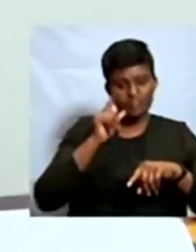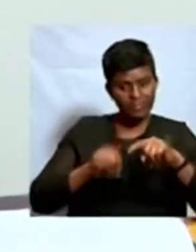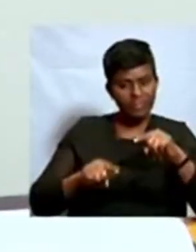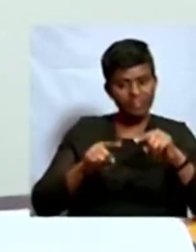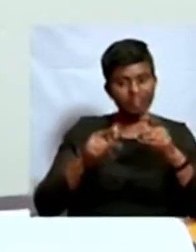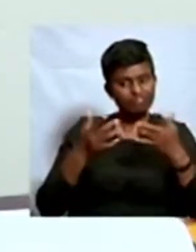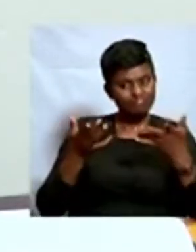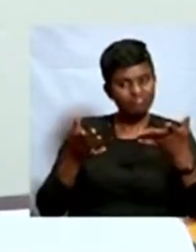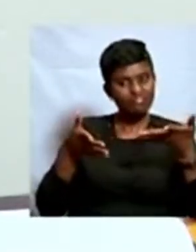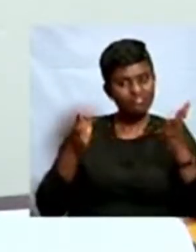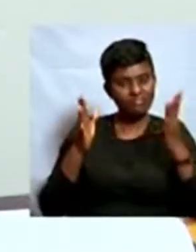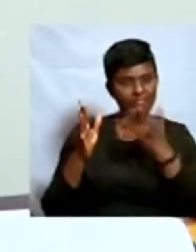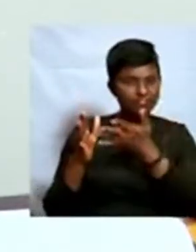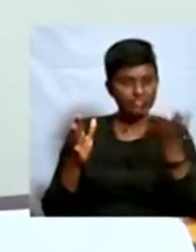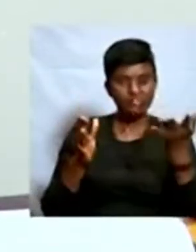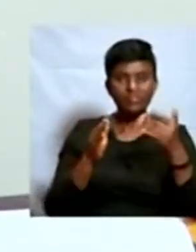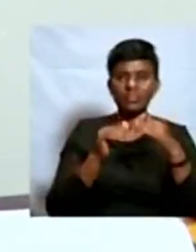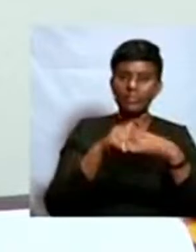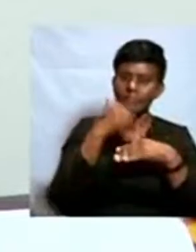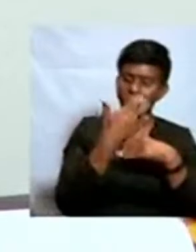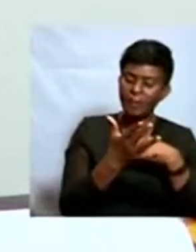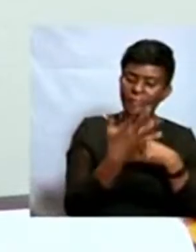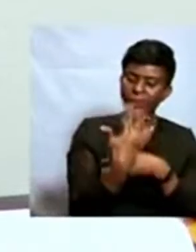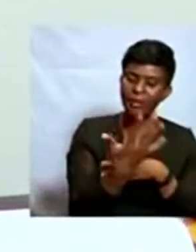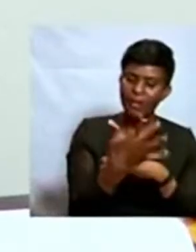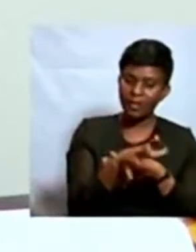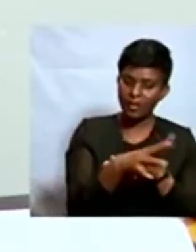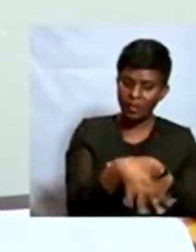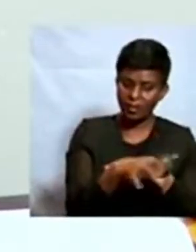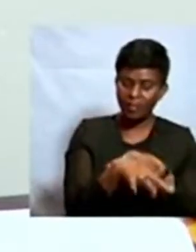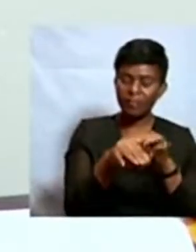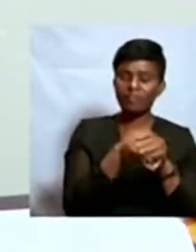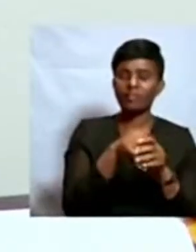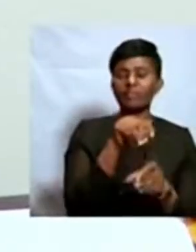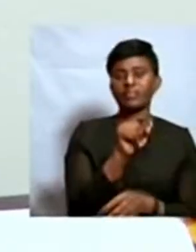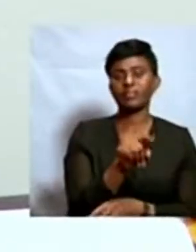allay external hands in there.